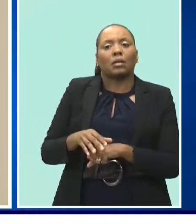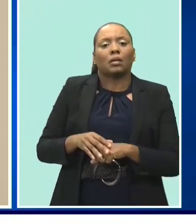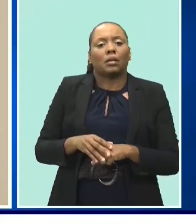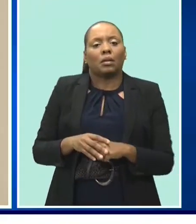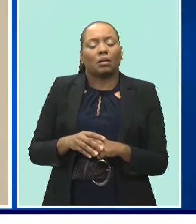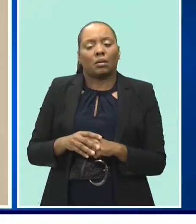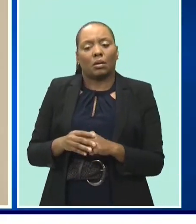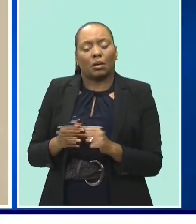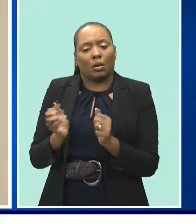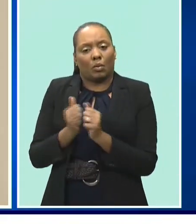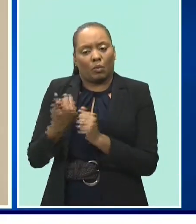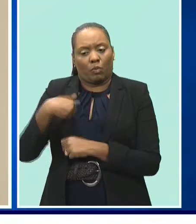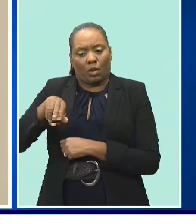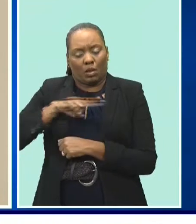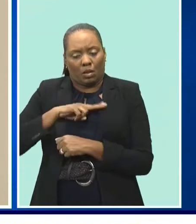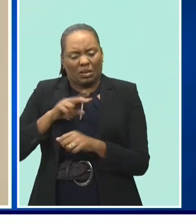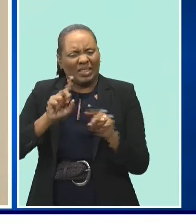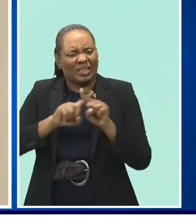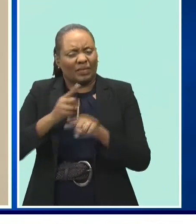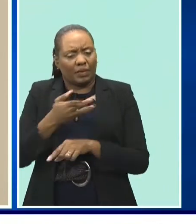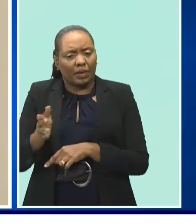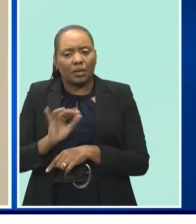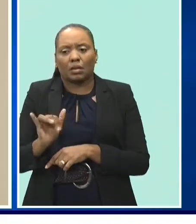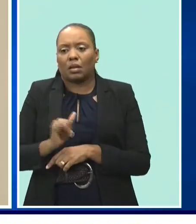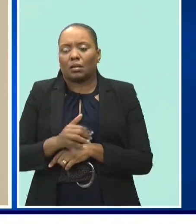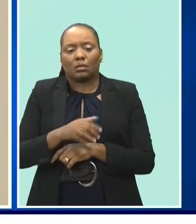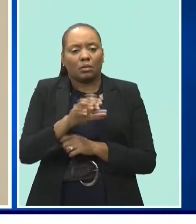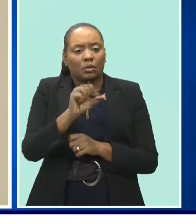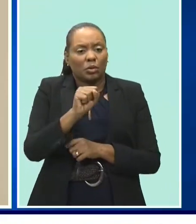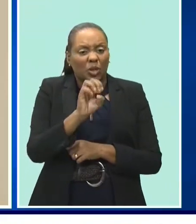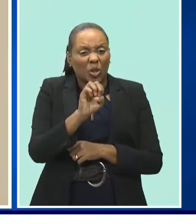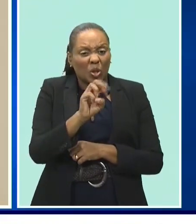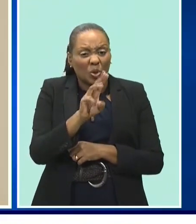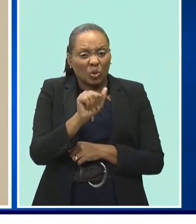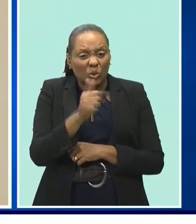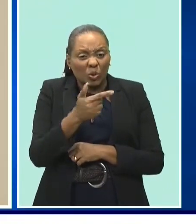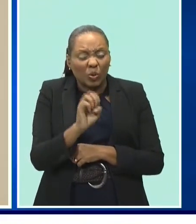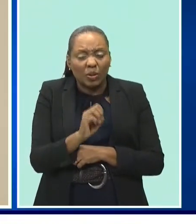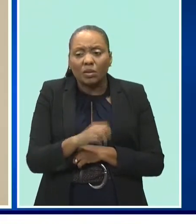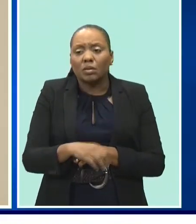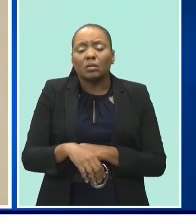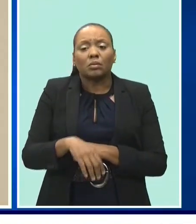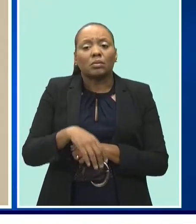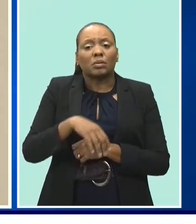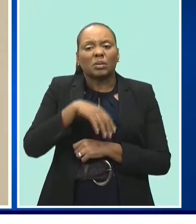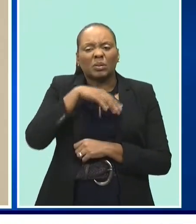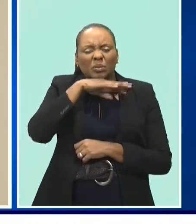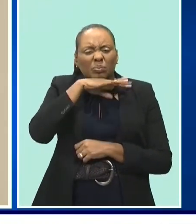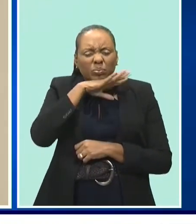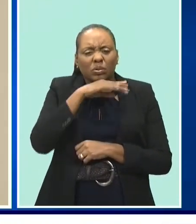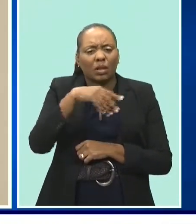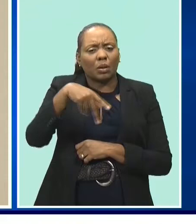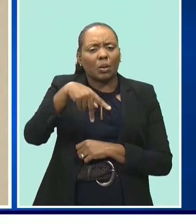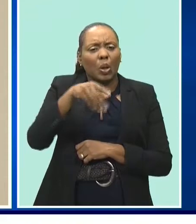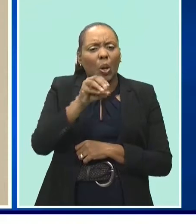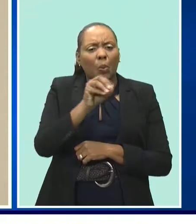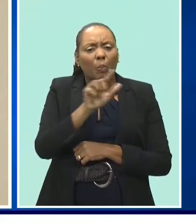we manage issues of runoff and pollution and other things that eventually end up